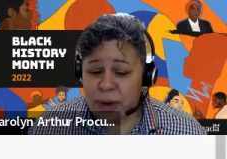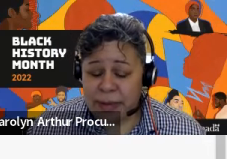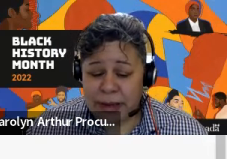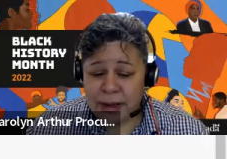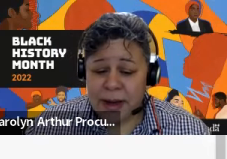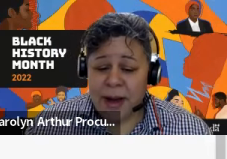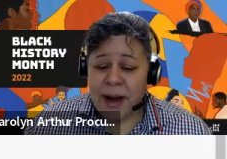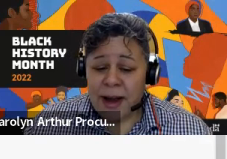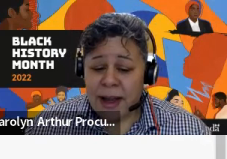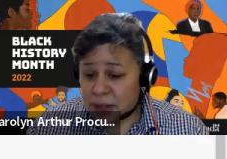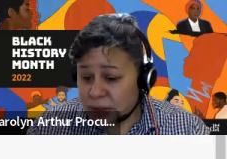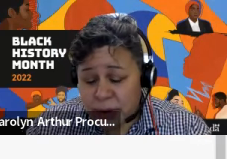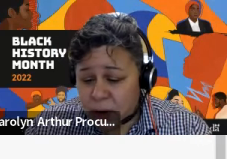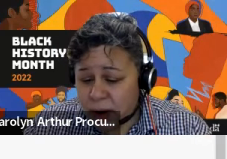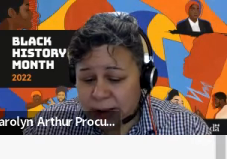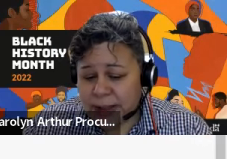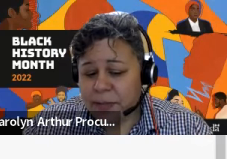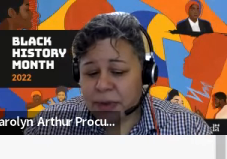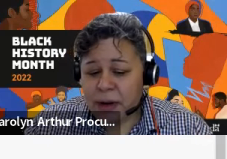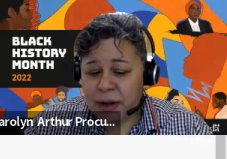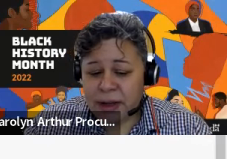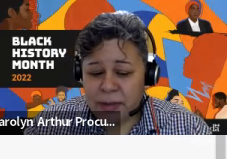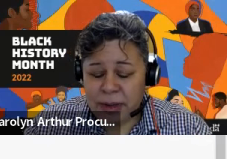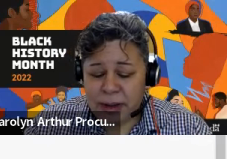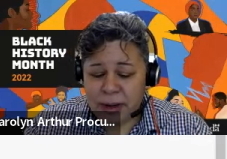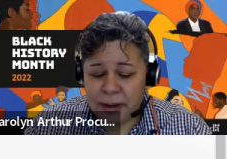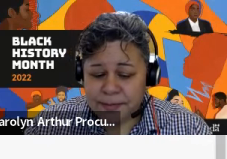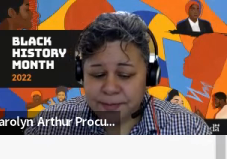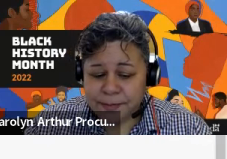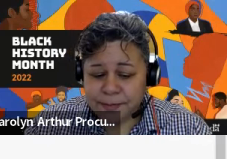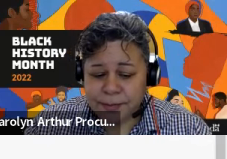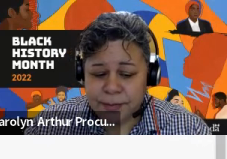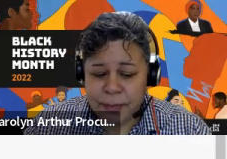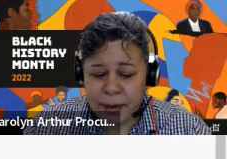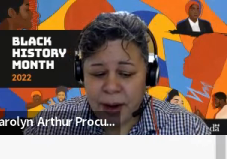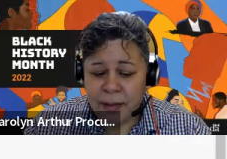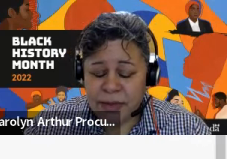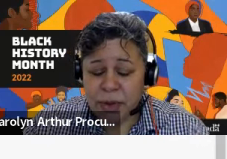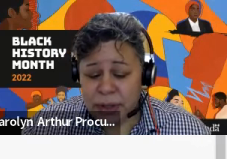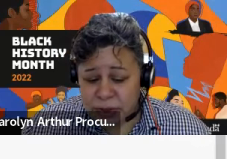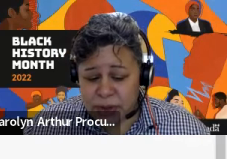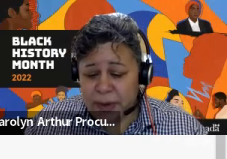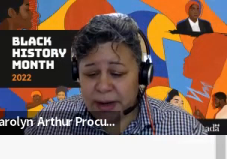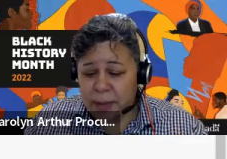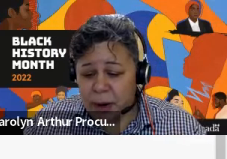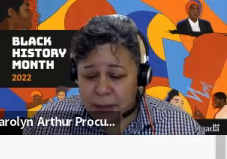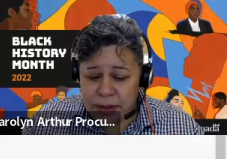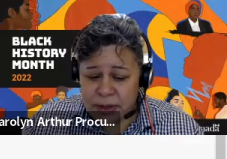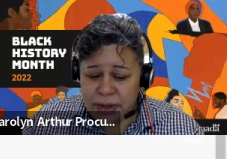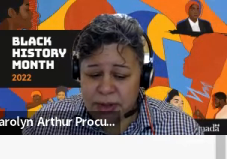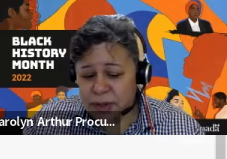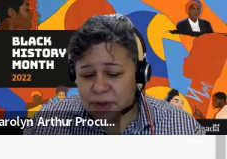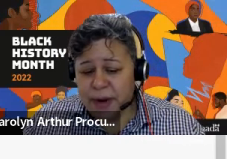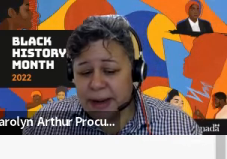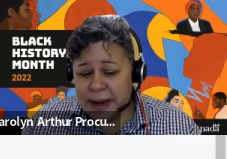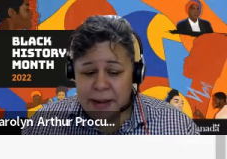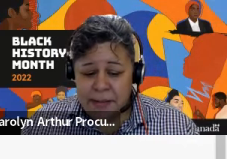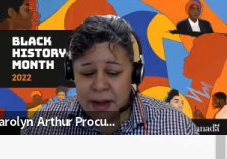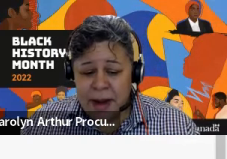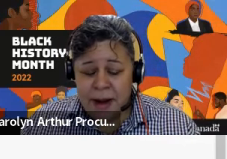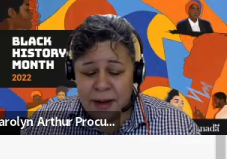is Women and Gender Equality, they're all going to be there. So you can search by department, you can search